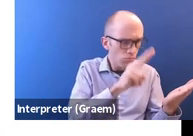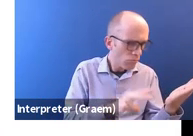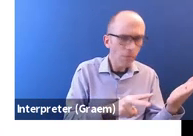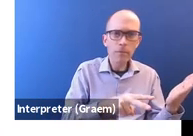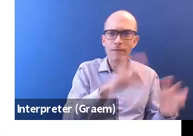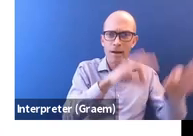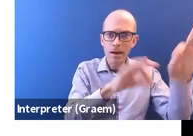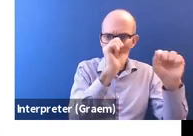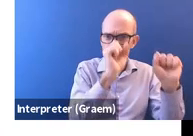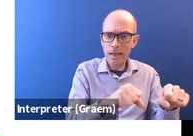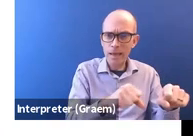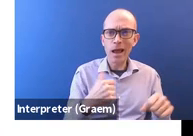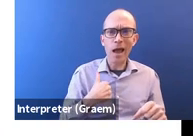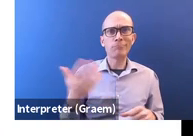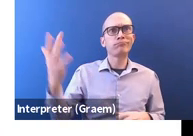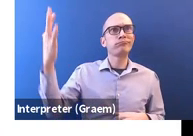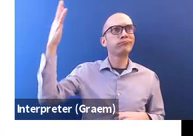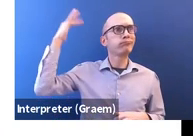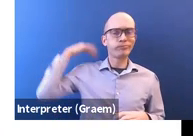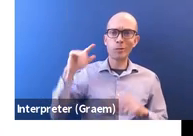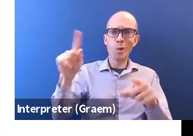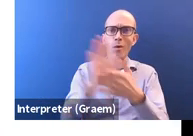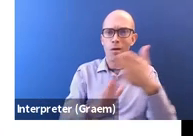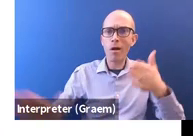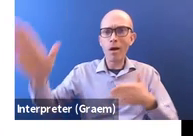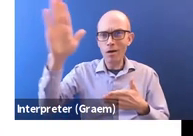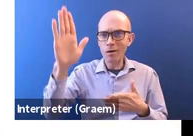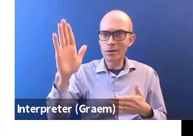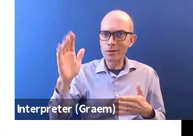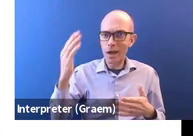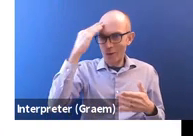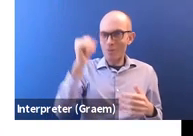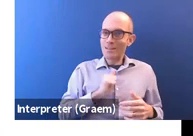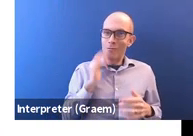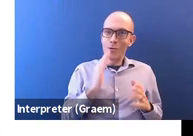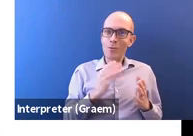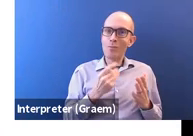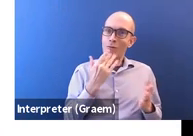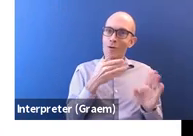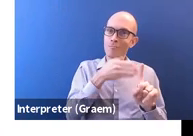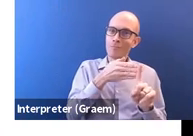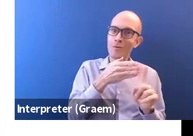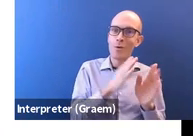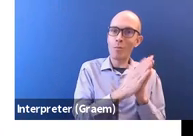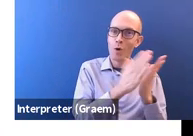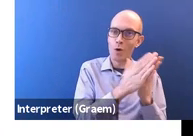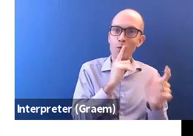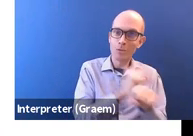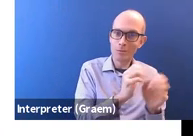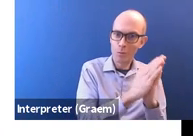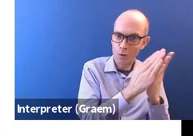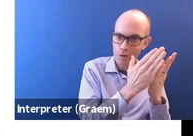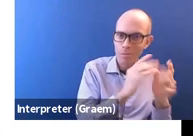doing research, I would probably choose physical books based on comfort. But I played around with a couple of digital titles, and you